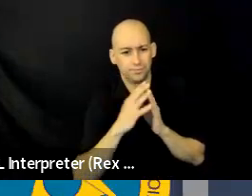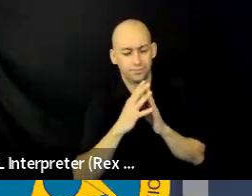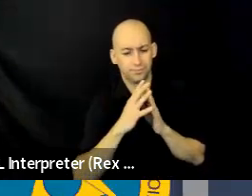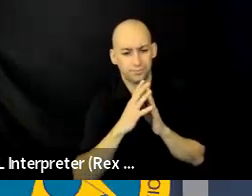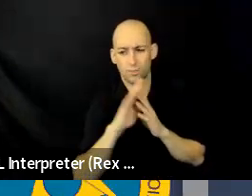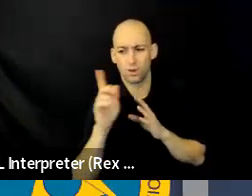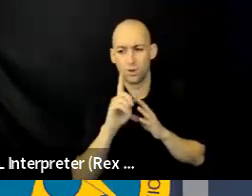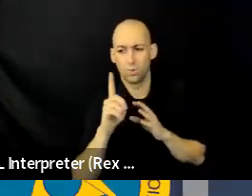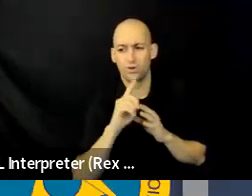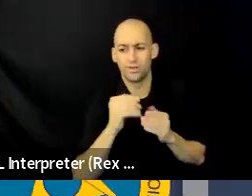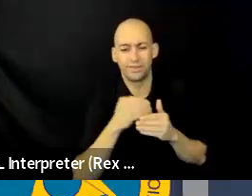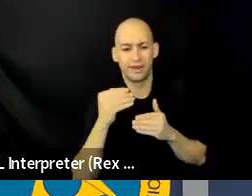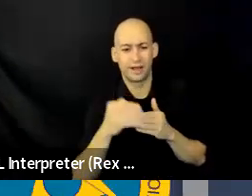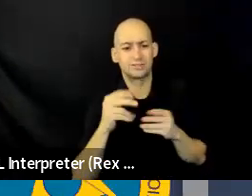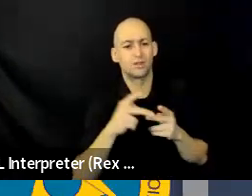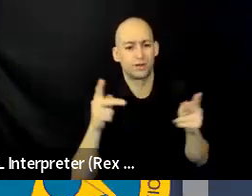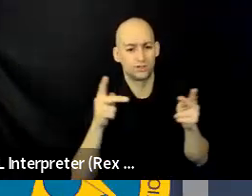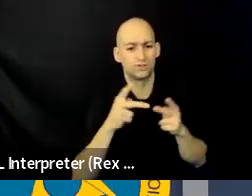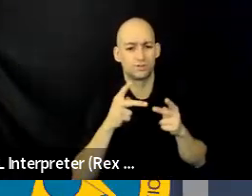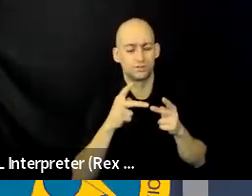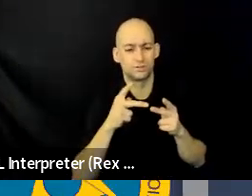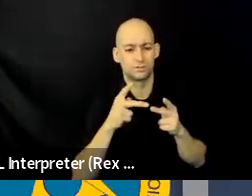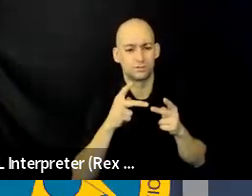where the next locations,